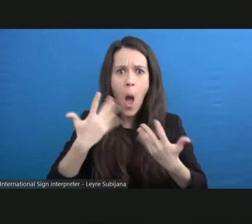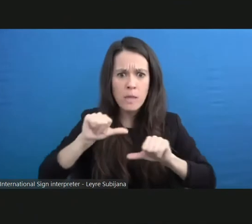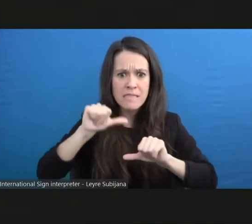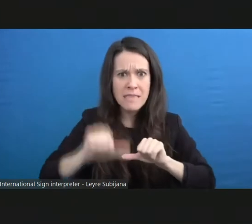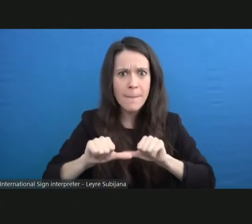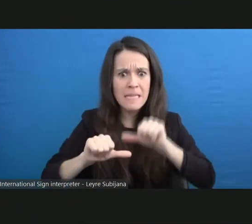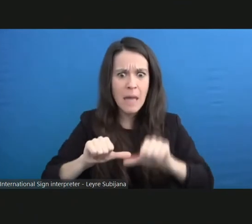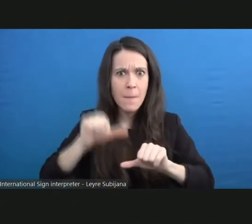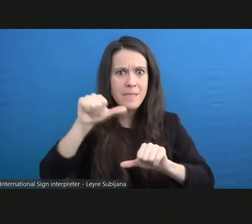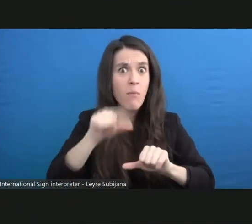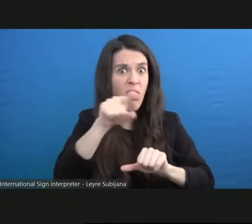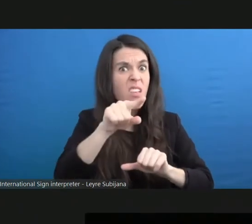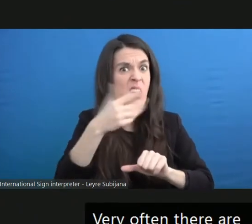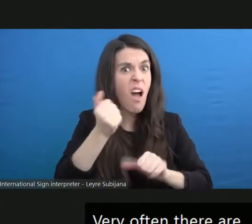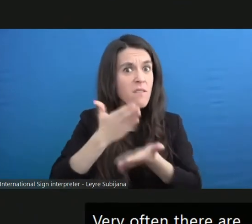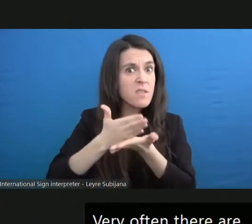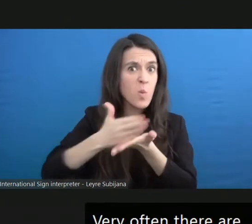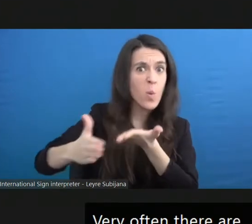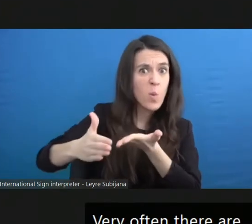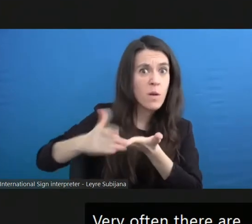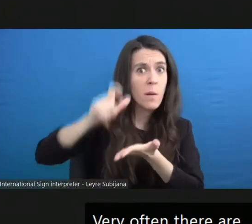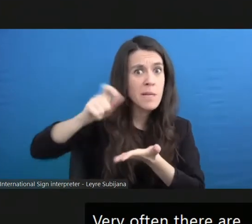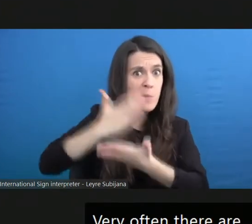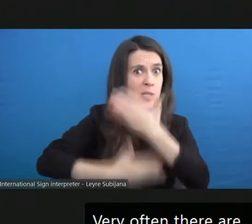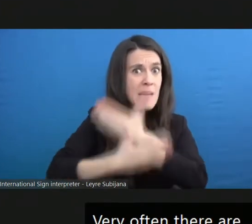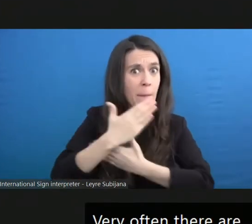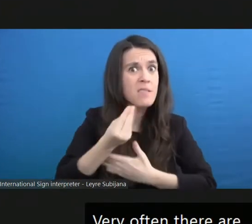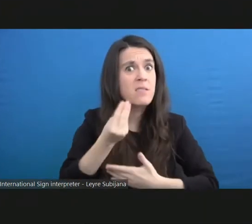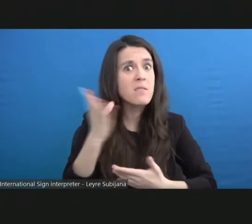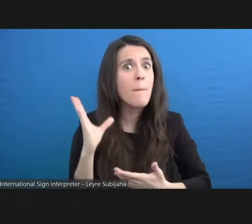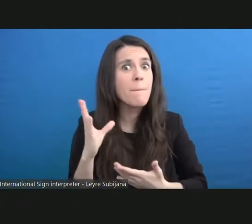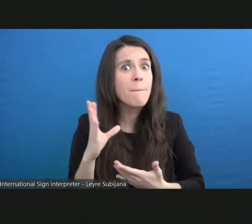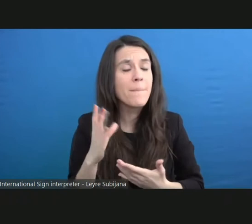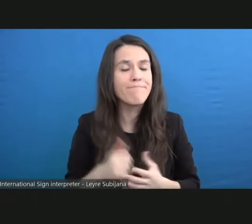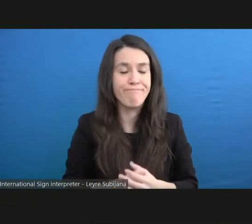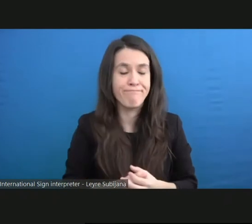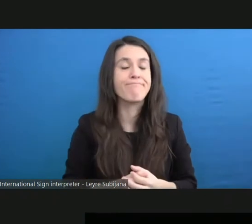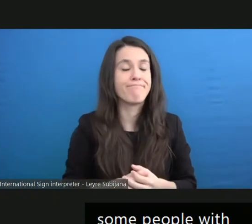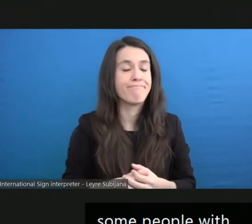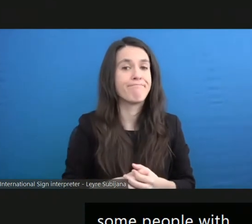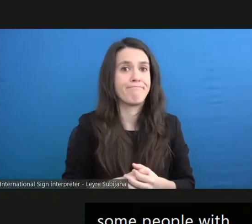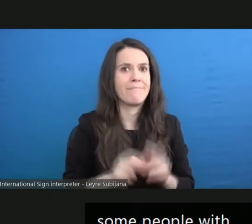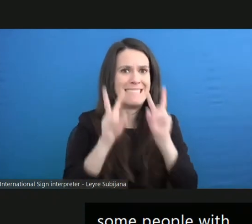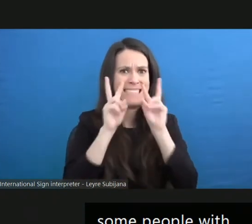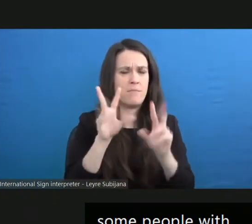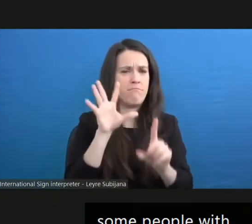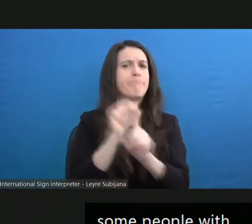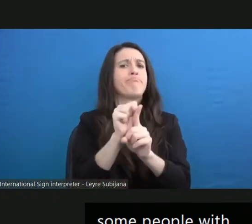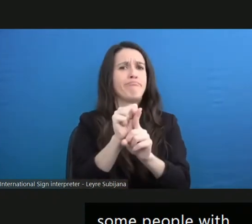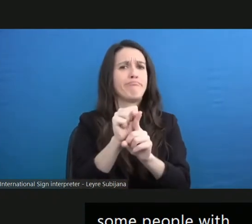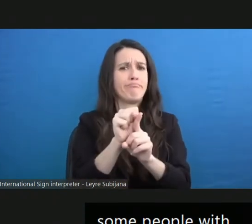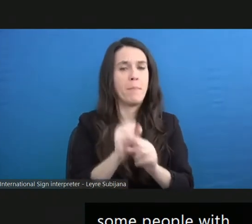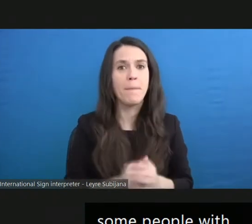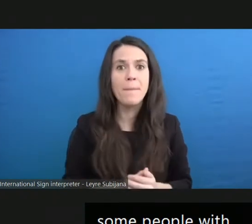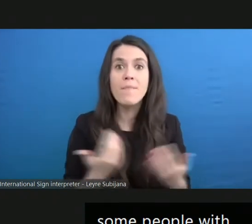exclude some people with disabilities at least. All that we already know, and then we're starting to work on that. But